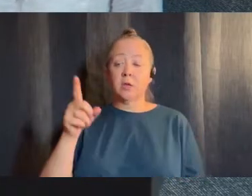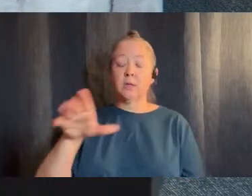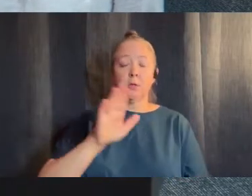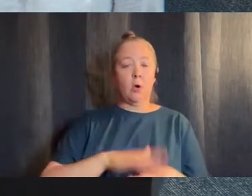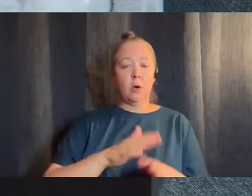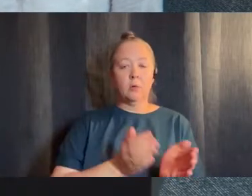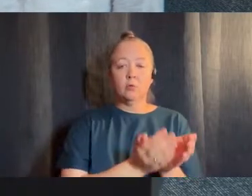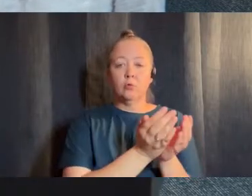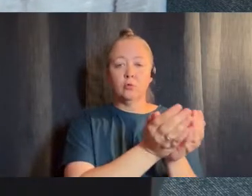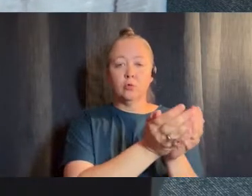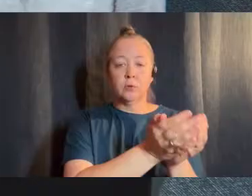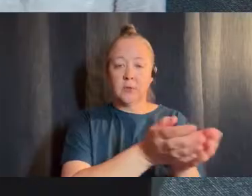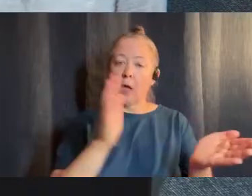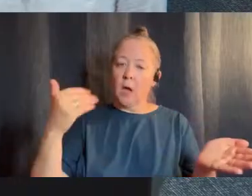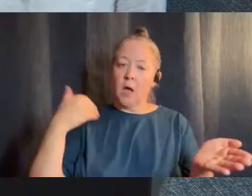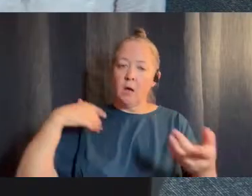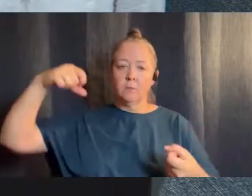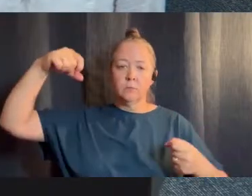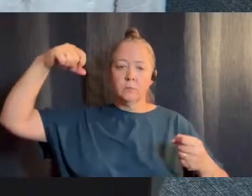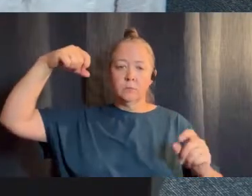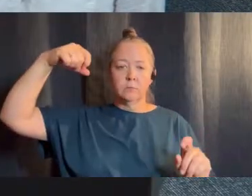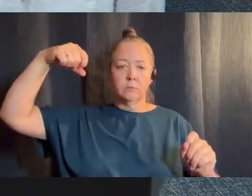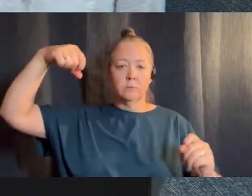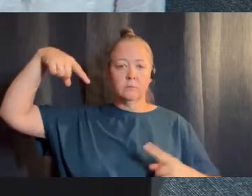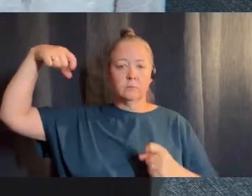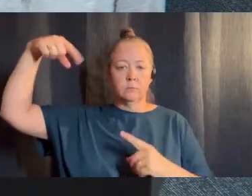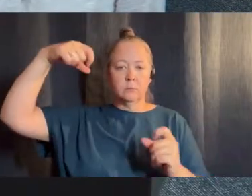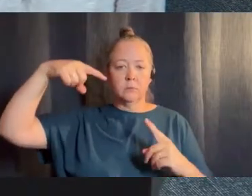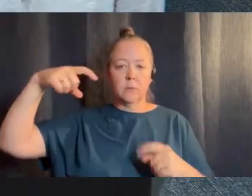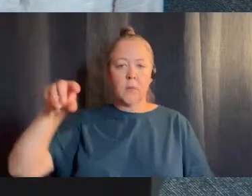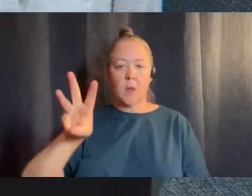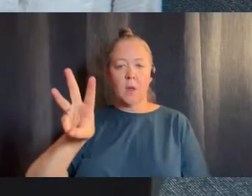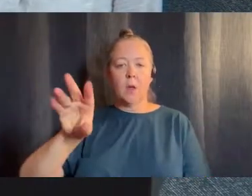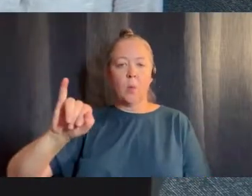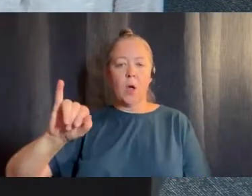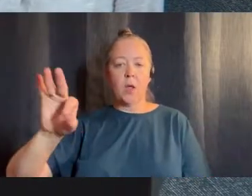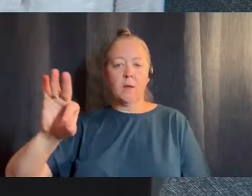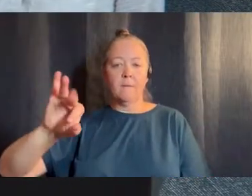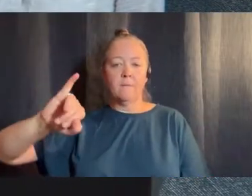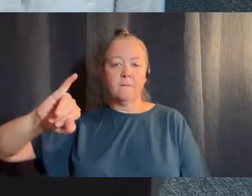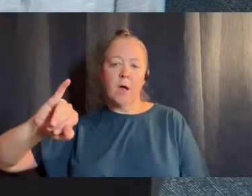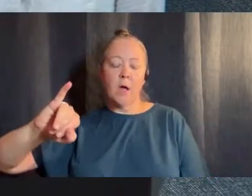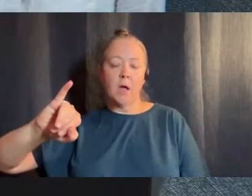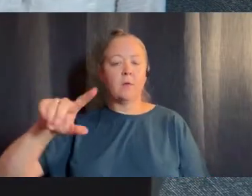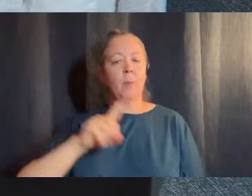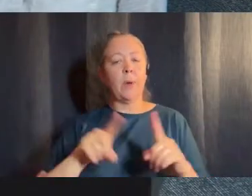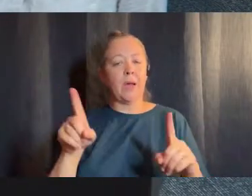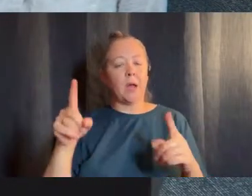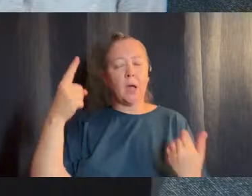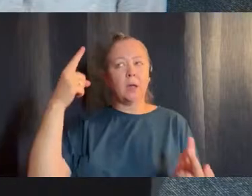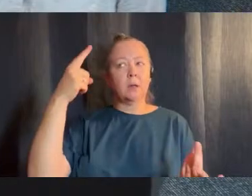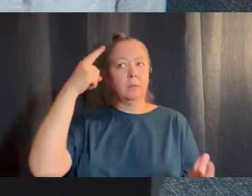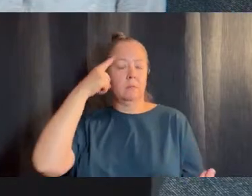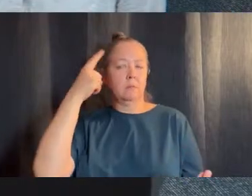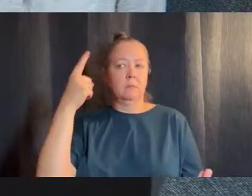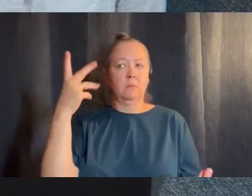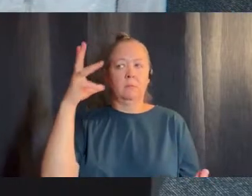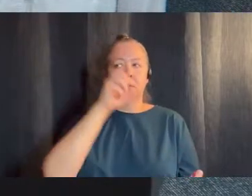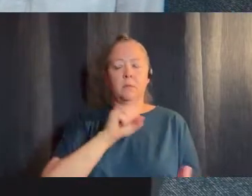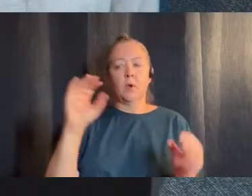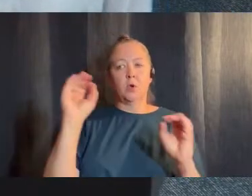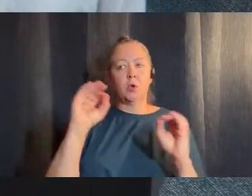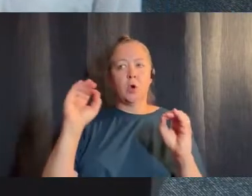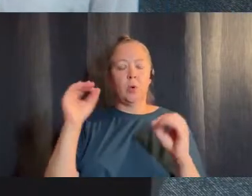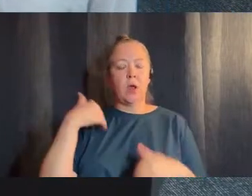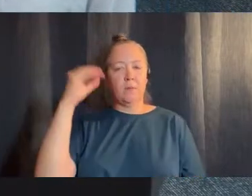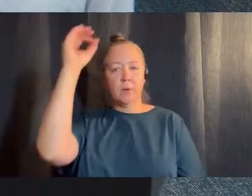I don't think there's anyone here who thought that that was a reasonable thing on a family vacation. So thank you for this time to speak,